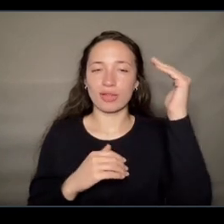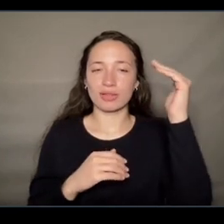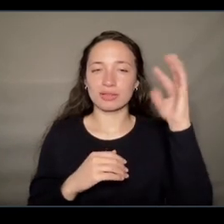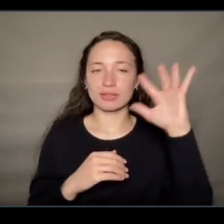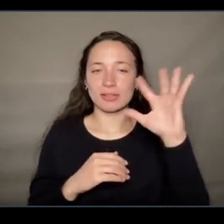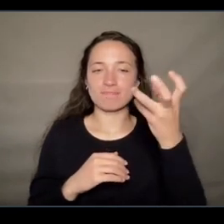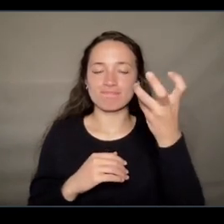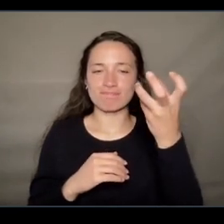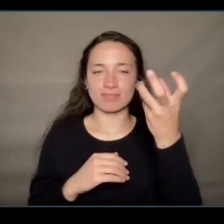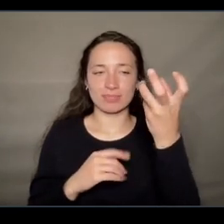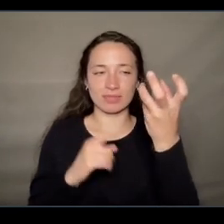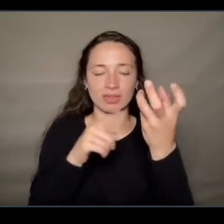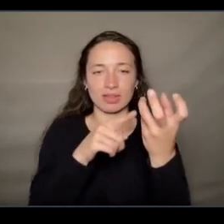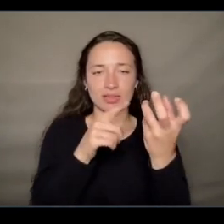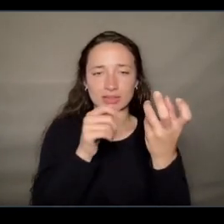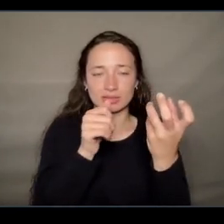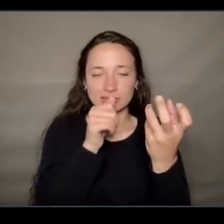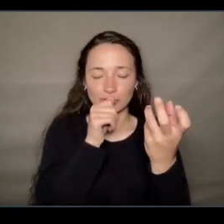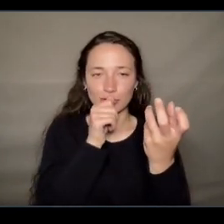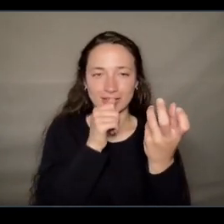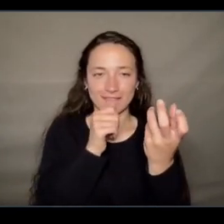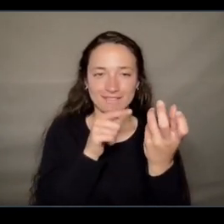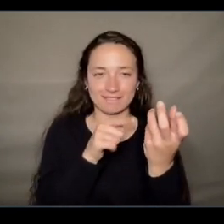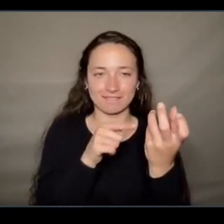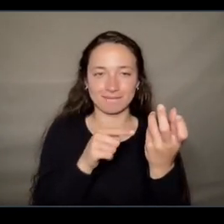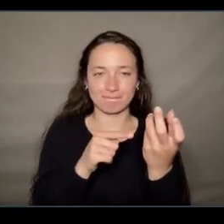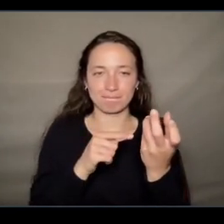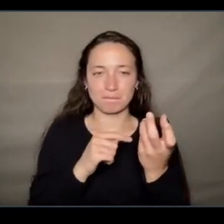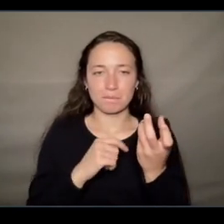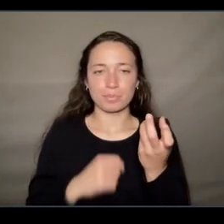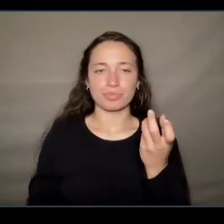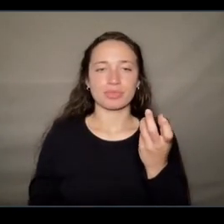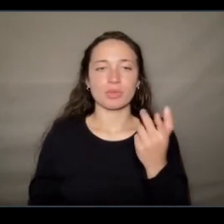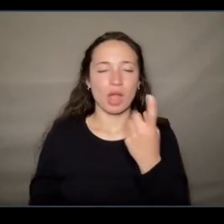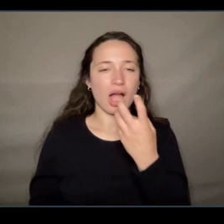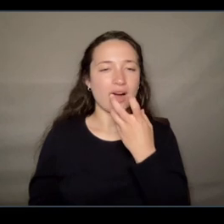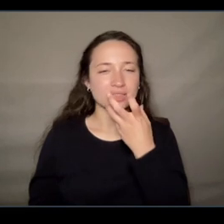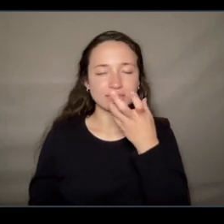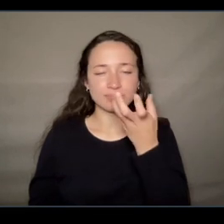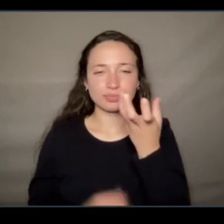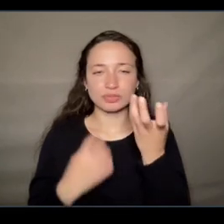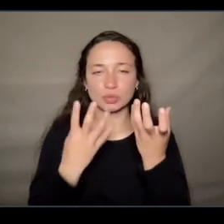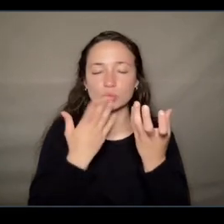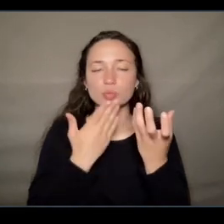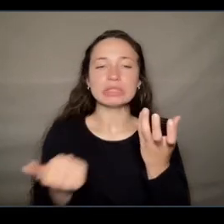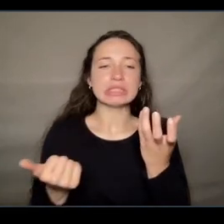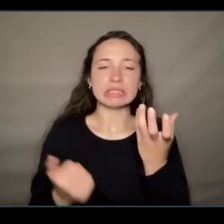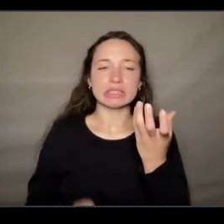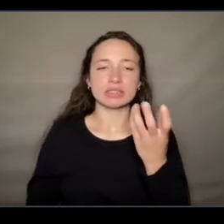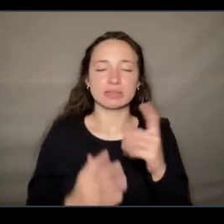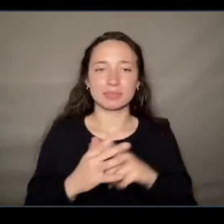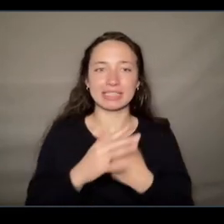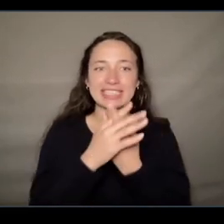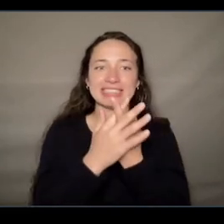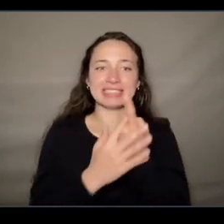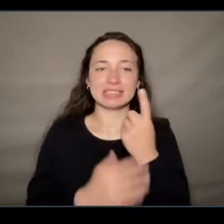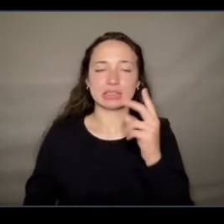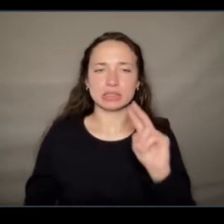enough to grasp the round, radiant secret. One bite, sweet flesh of